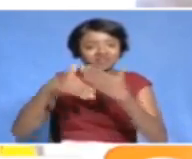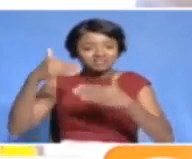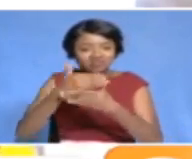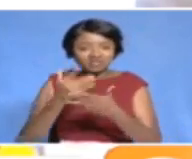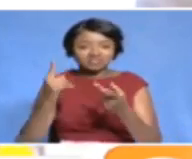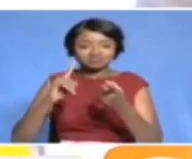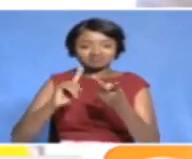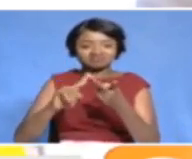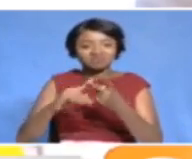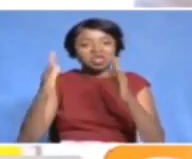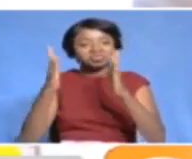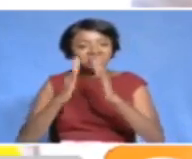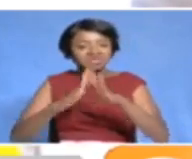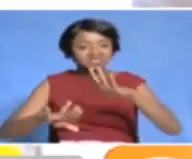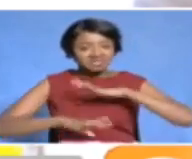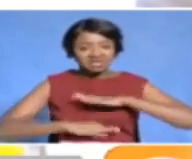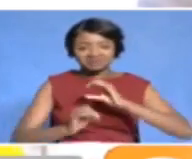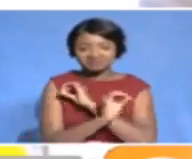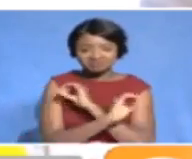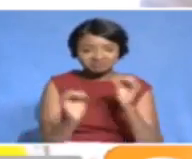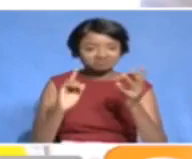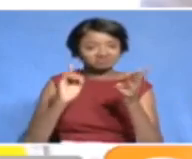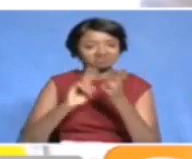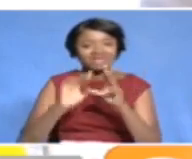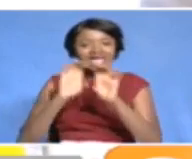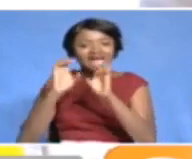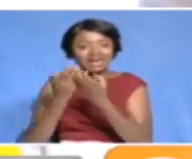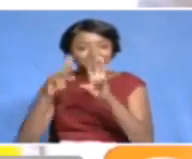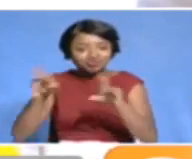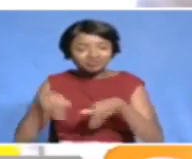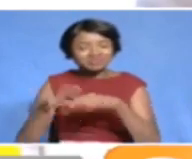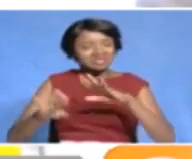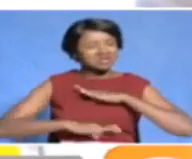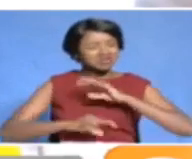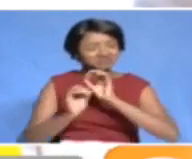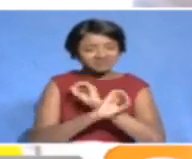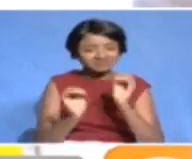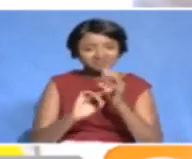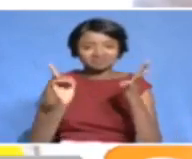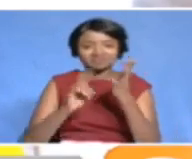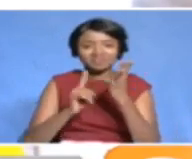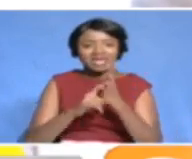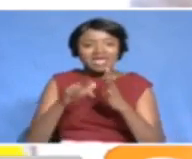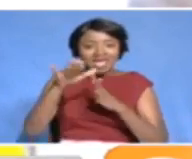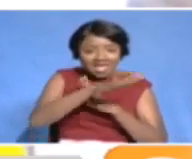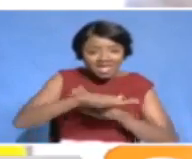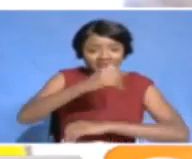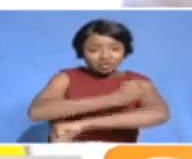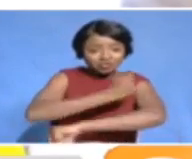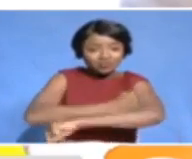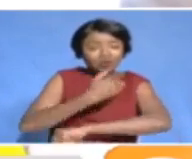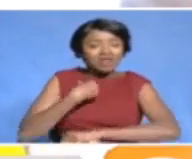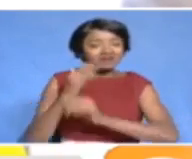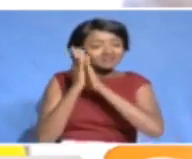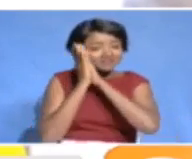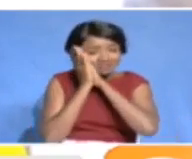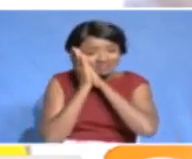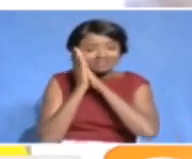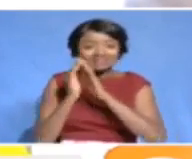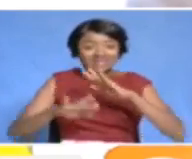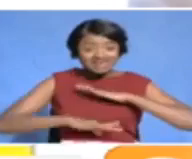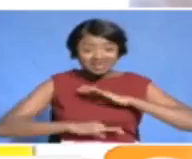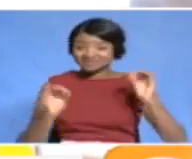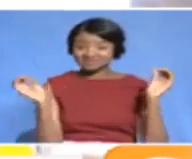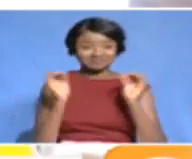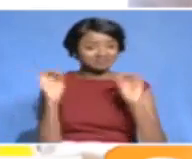the toilets are not sufficient, those which run boarding sessions do not have enough space in the